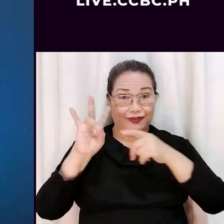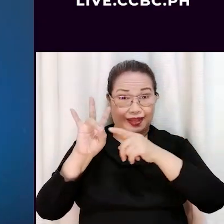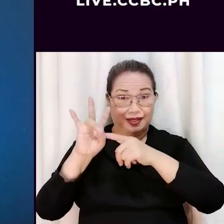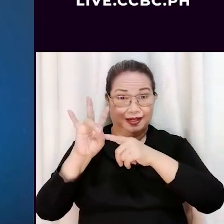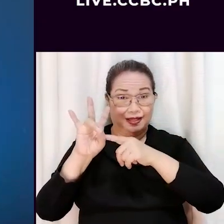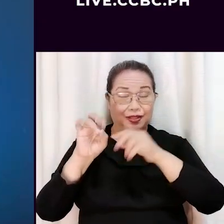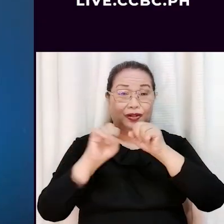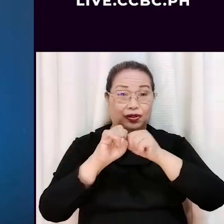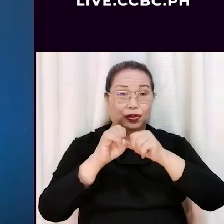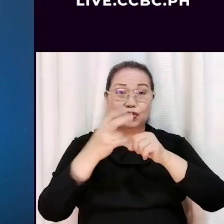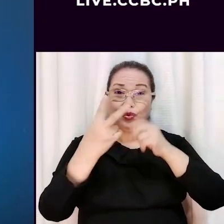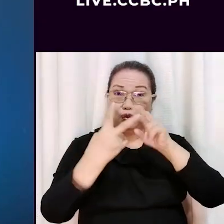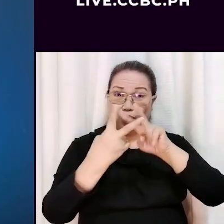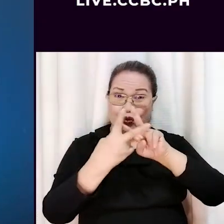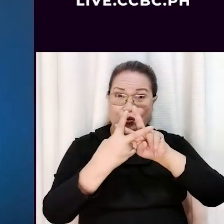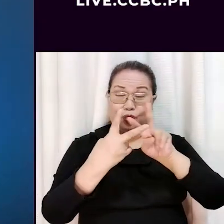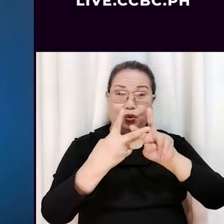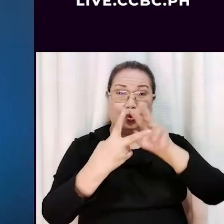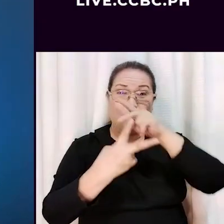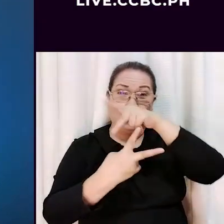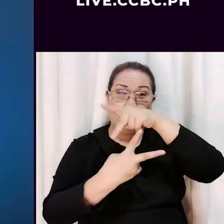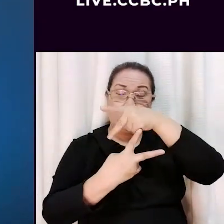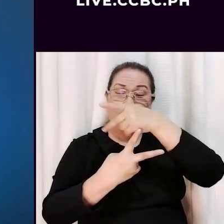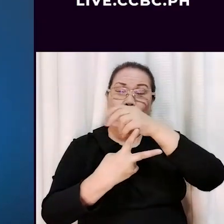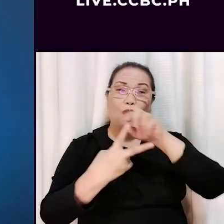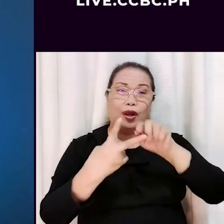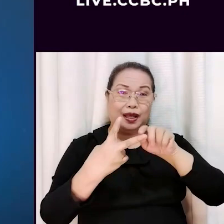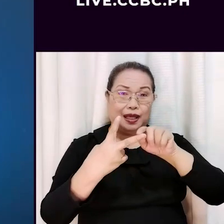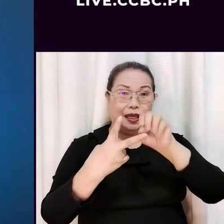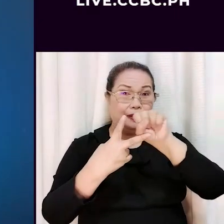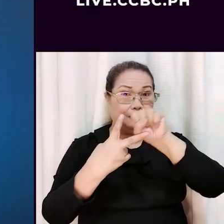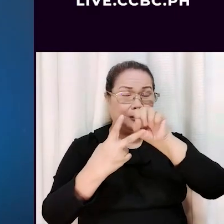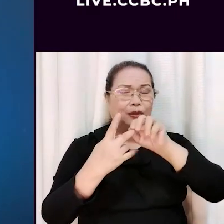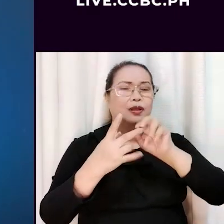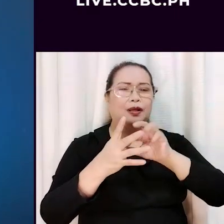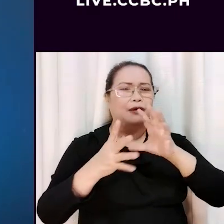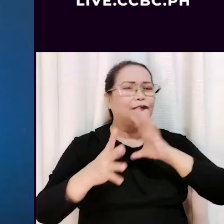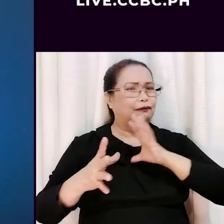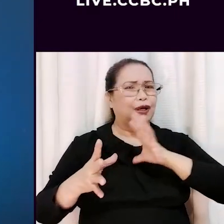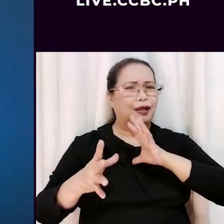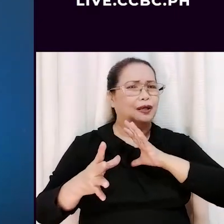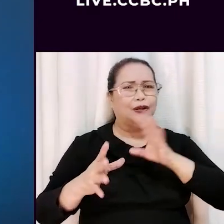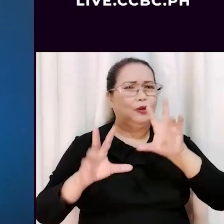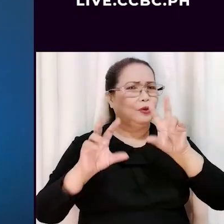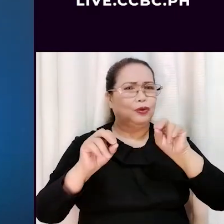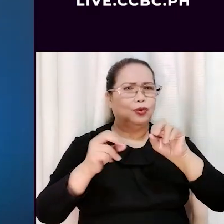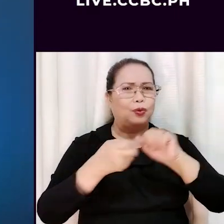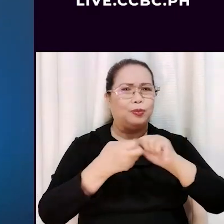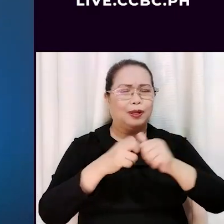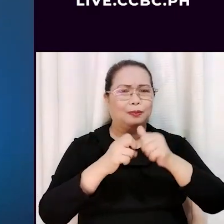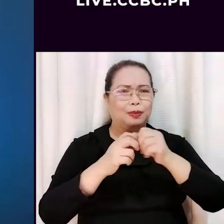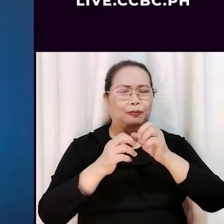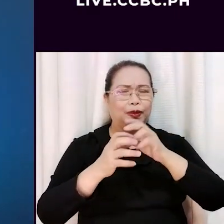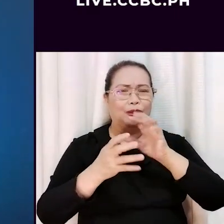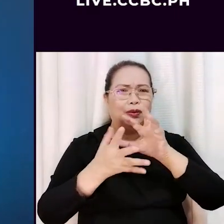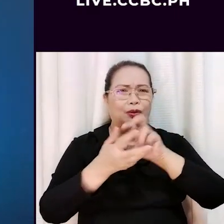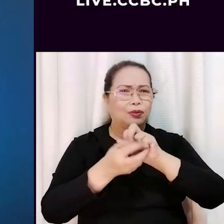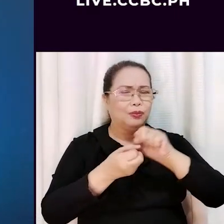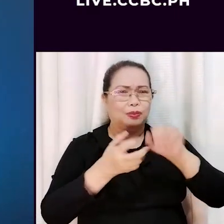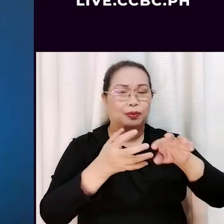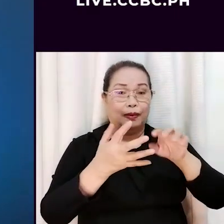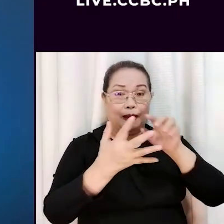descending of their spiritual plights, marked by the you know,